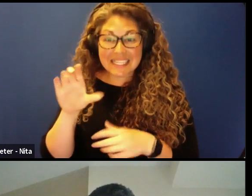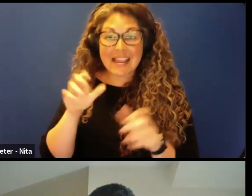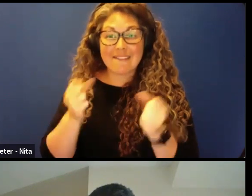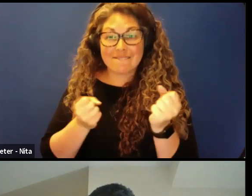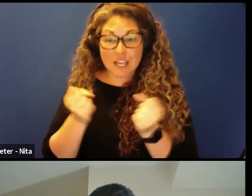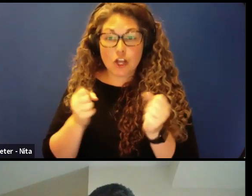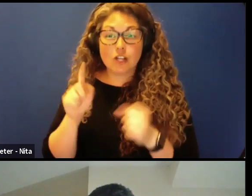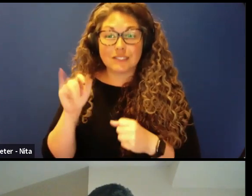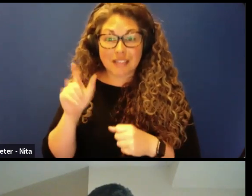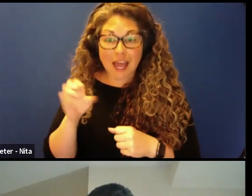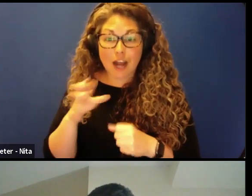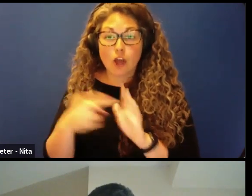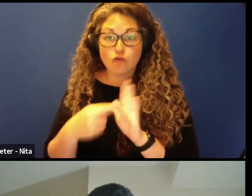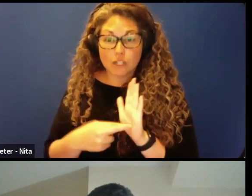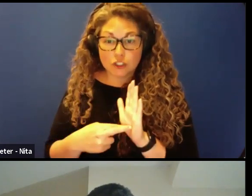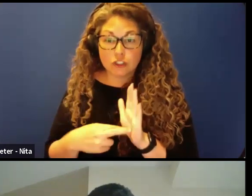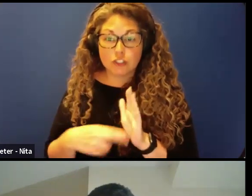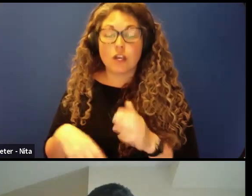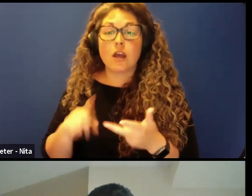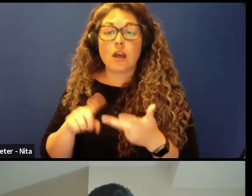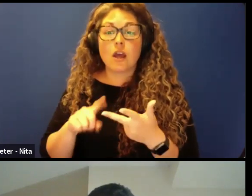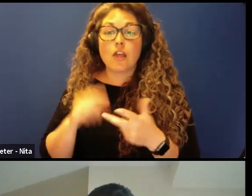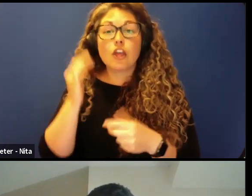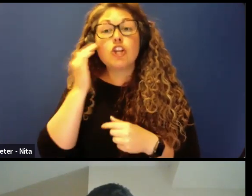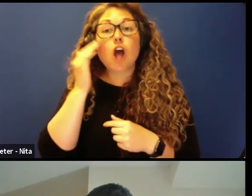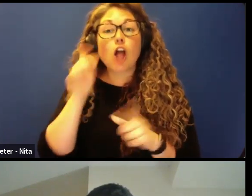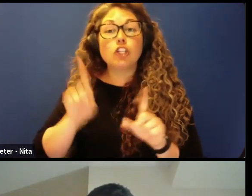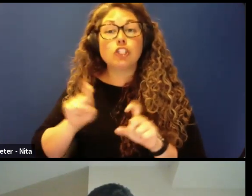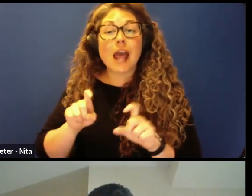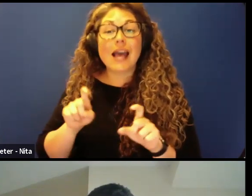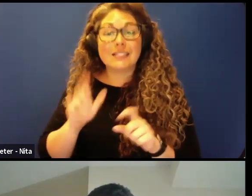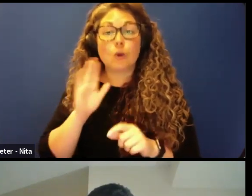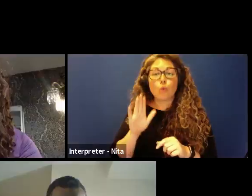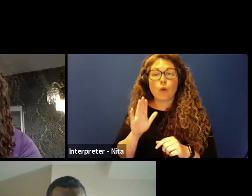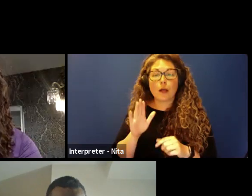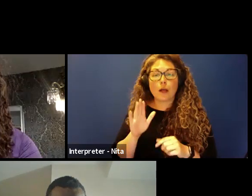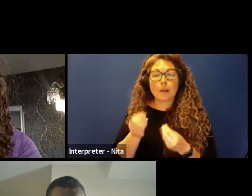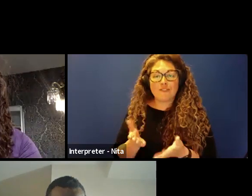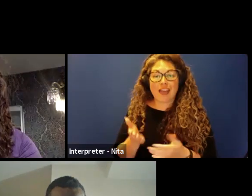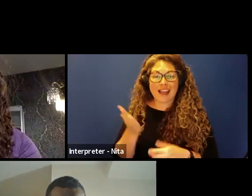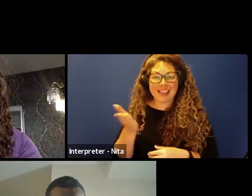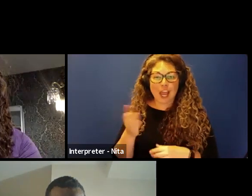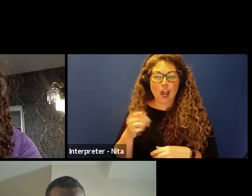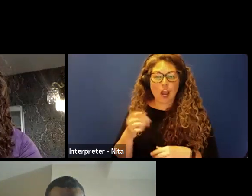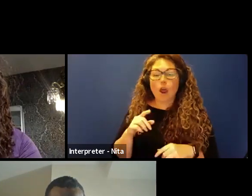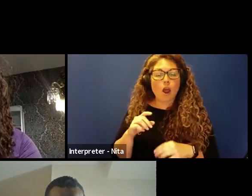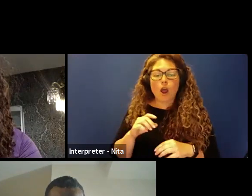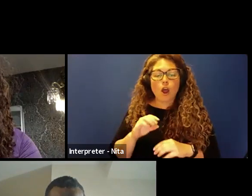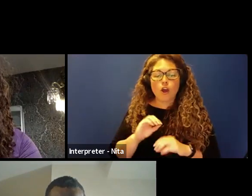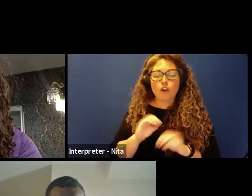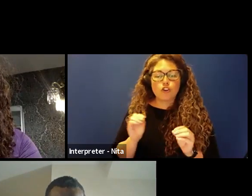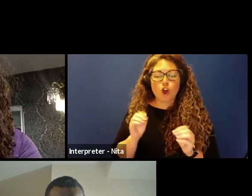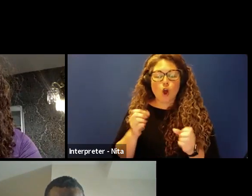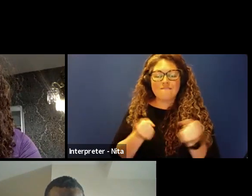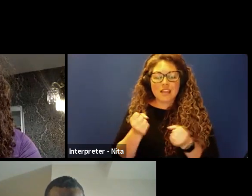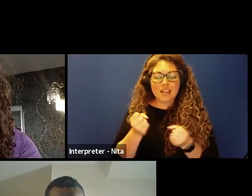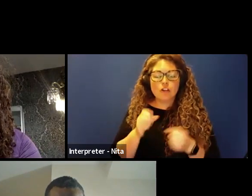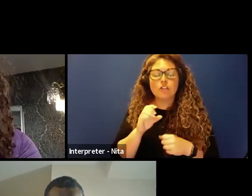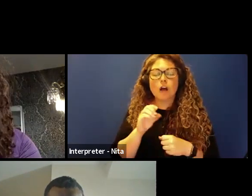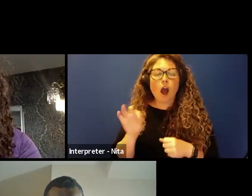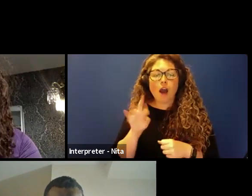registration. Also, the knowledge test will be accessible. There will be no vehicle inspections or road